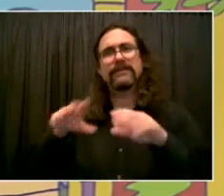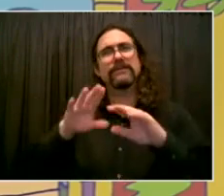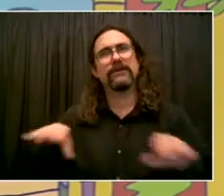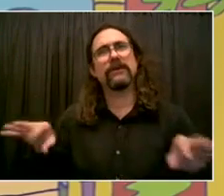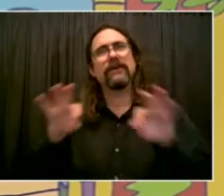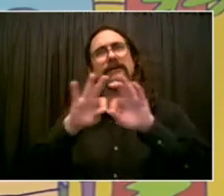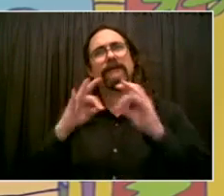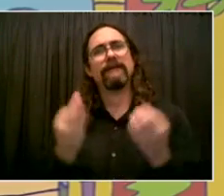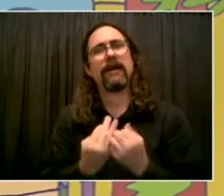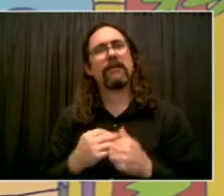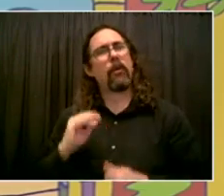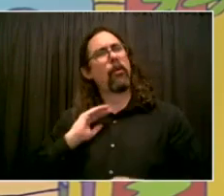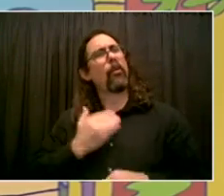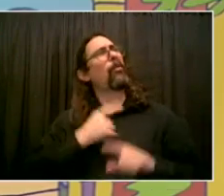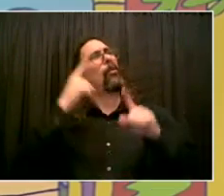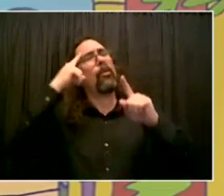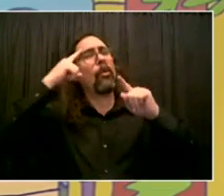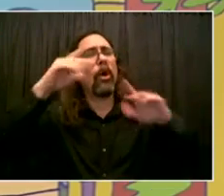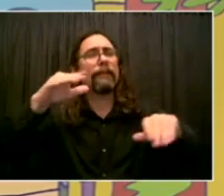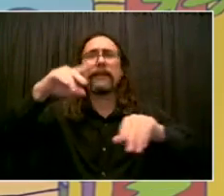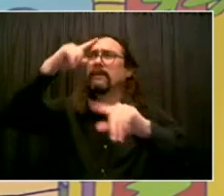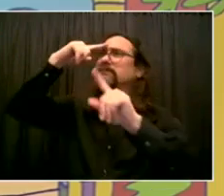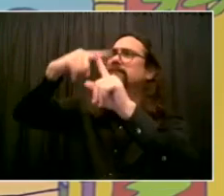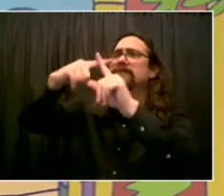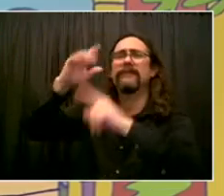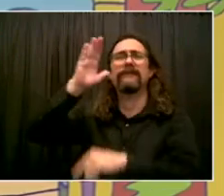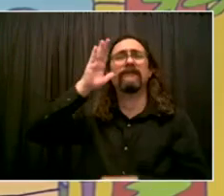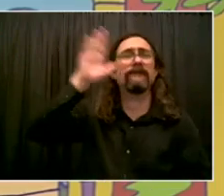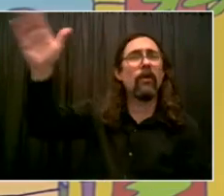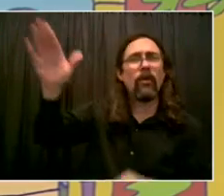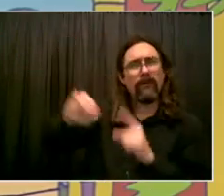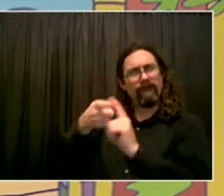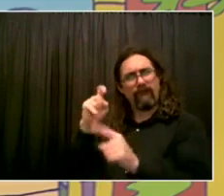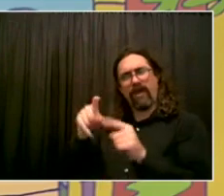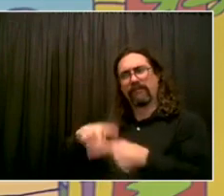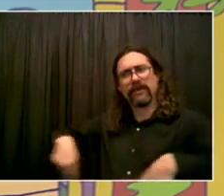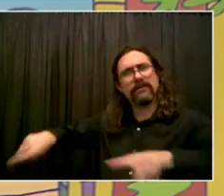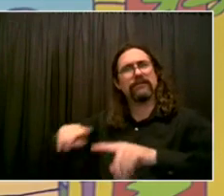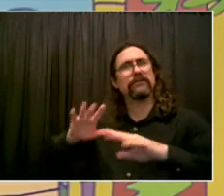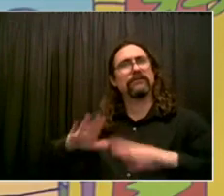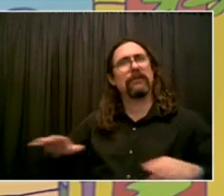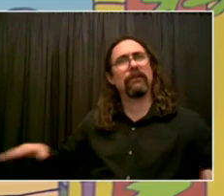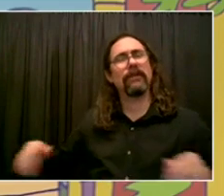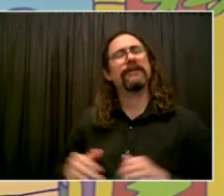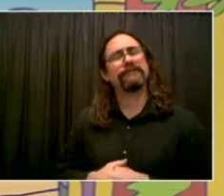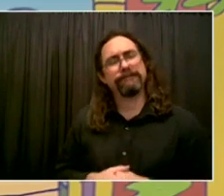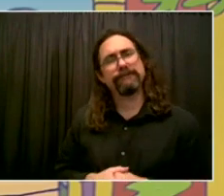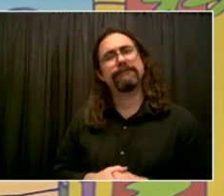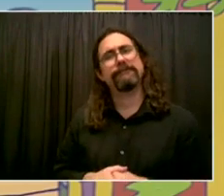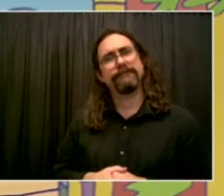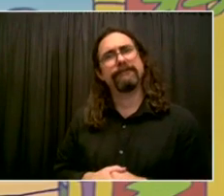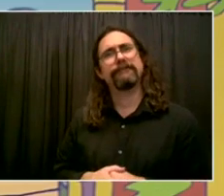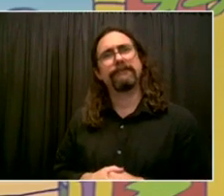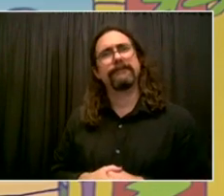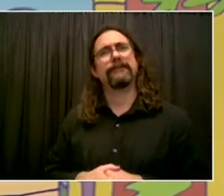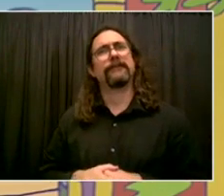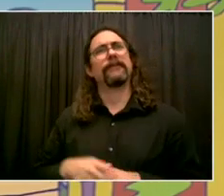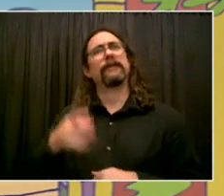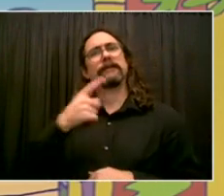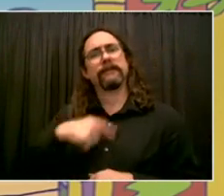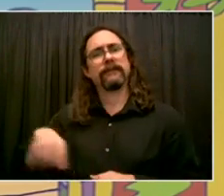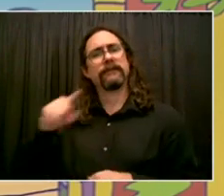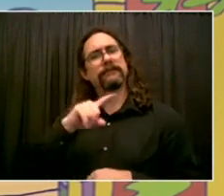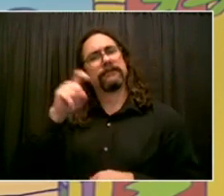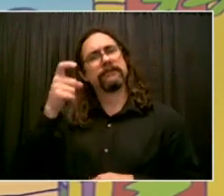we show we value them, we care about them, we show they're precious. We definitely help to create a better society, a